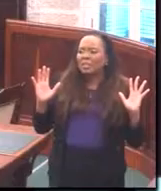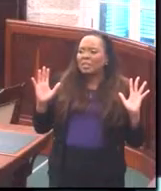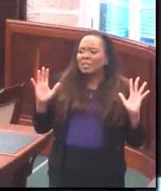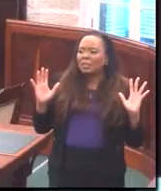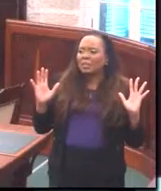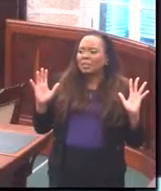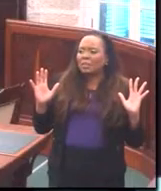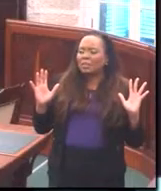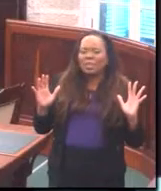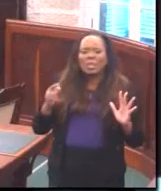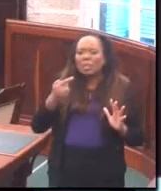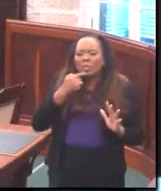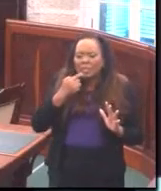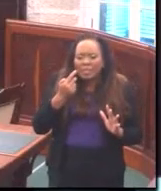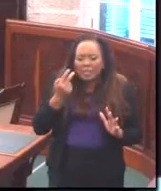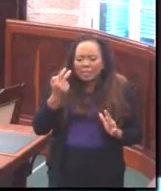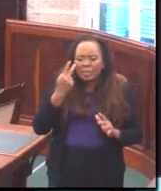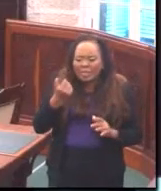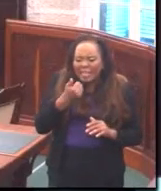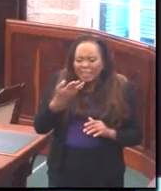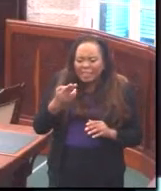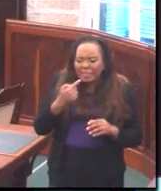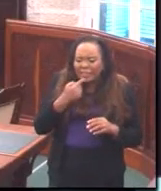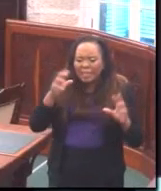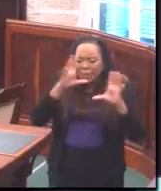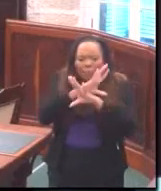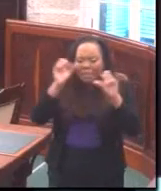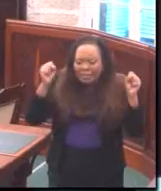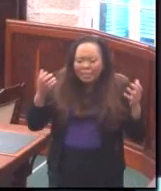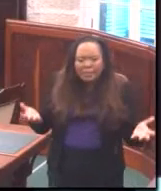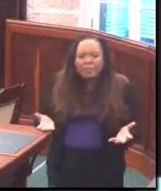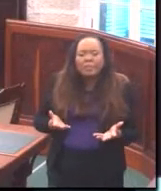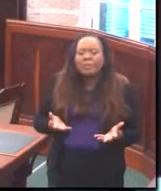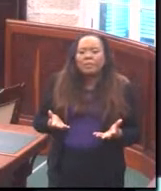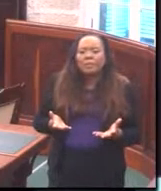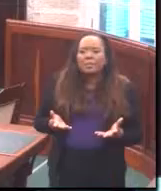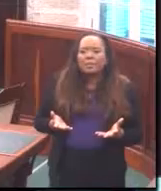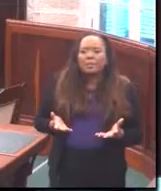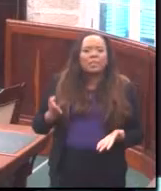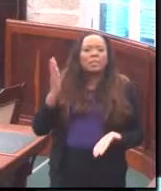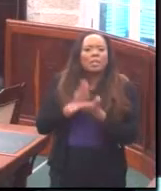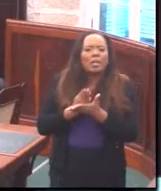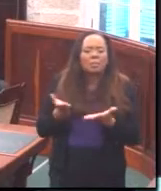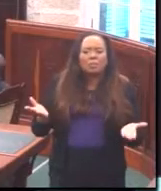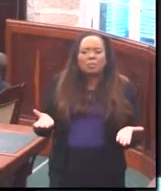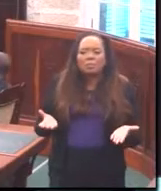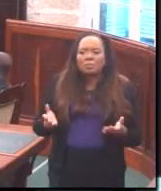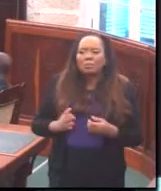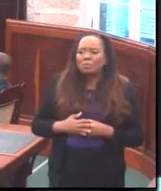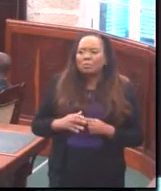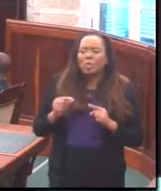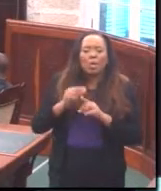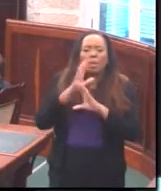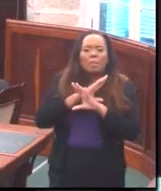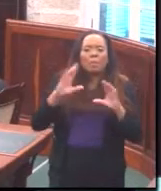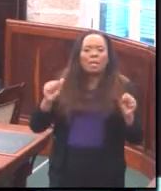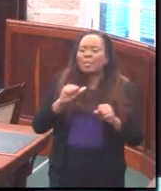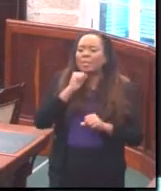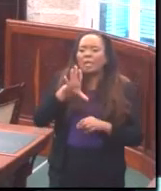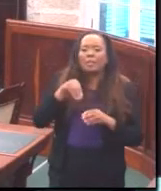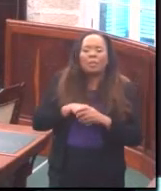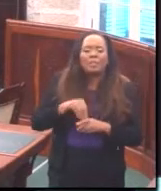here, Mark, President, in 6.1? Right, so what we must do, So please, sir, no, you're using, the word president is not mentioned in